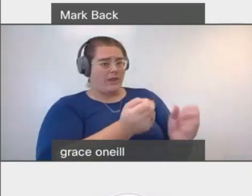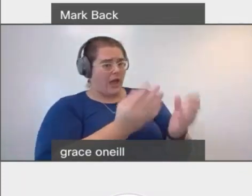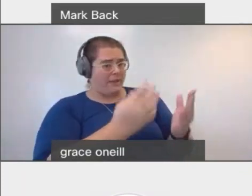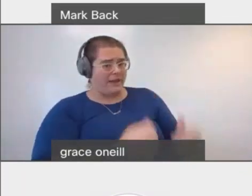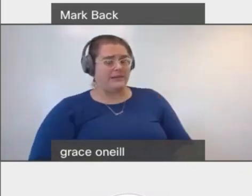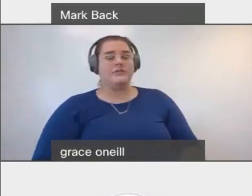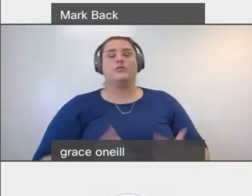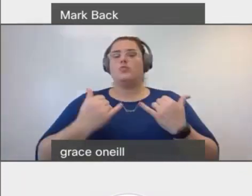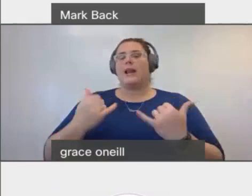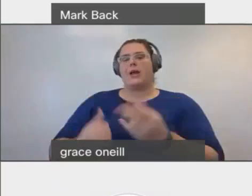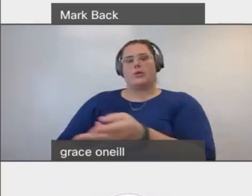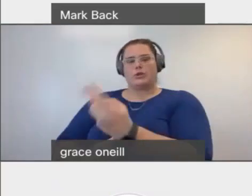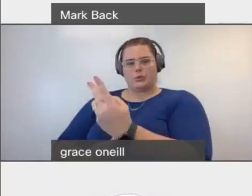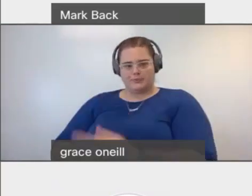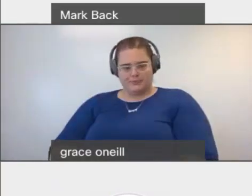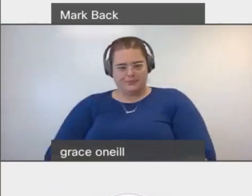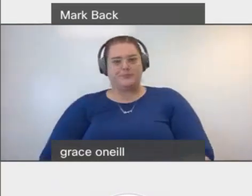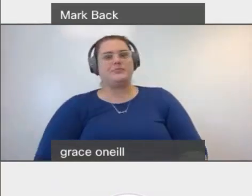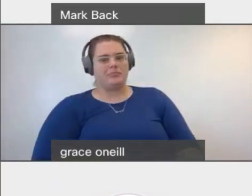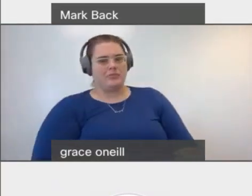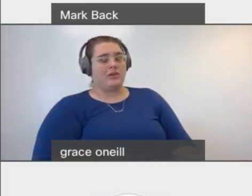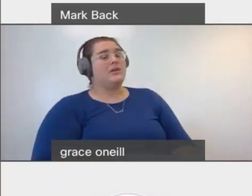Will service coordination be trained on the